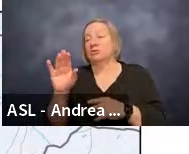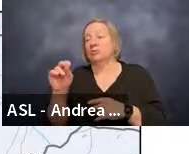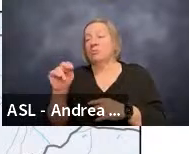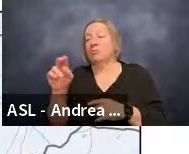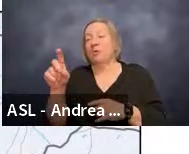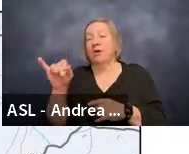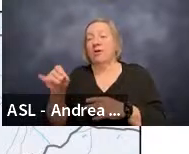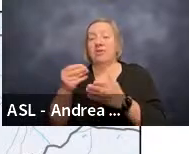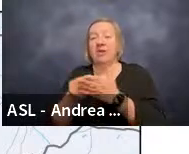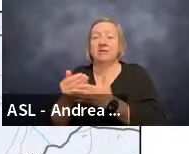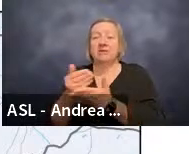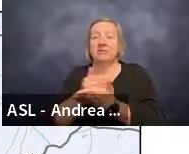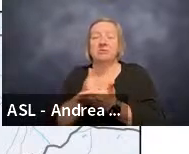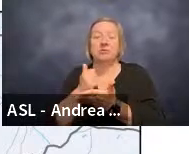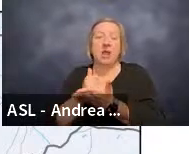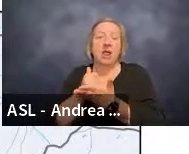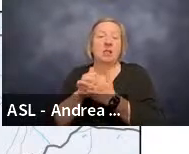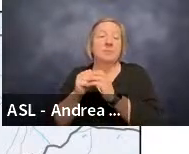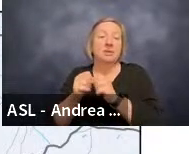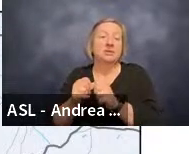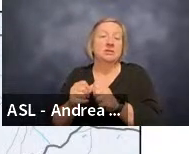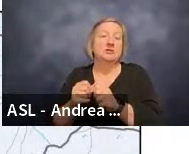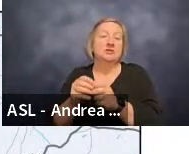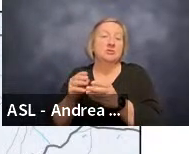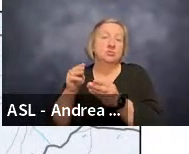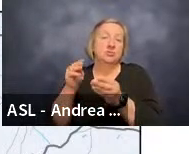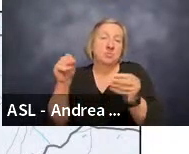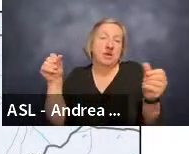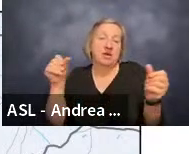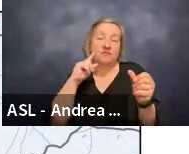to continue to fund future projects in this corridor.